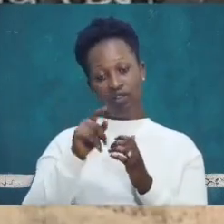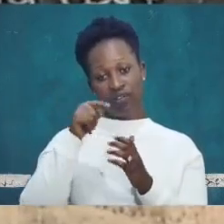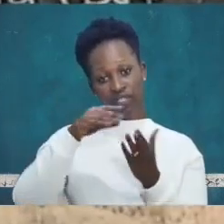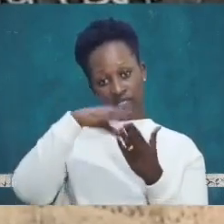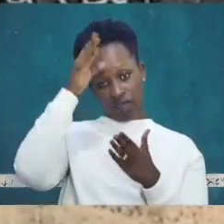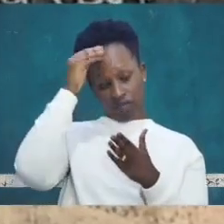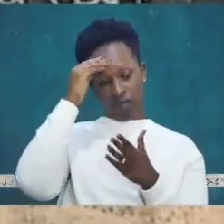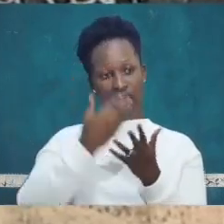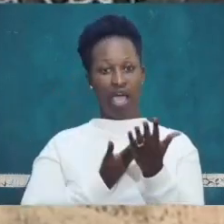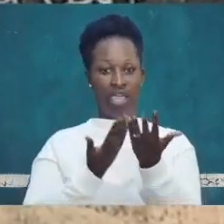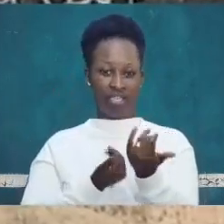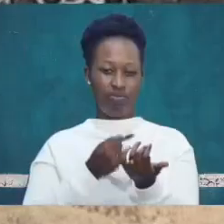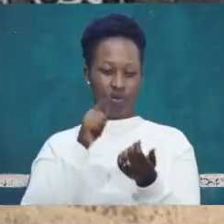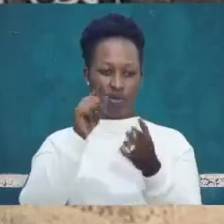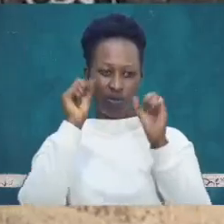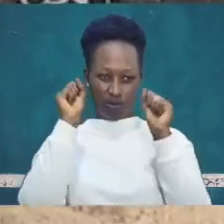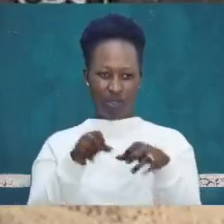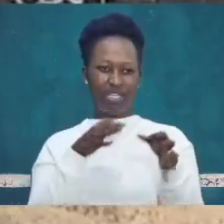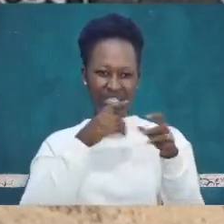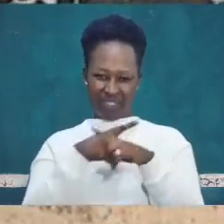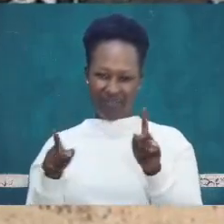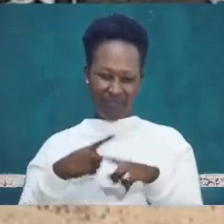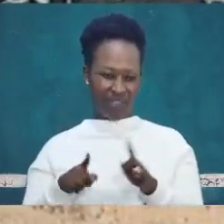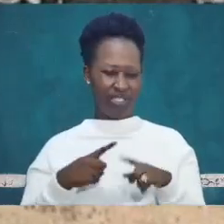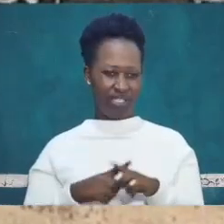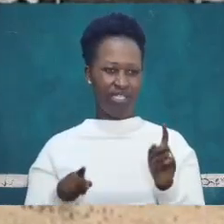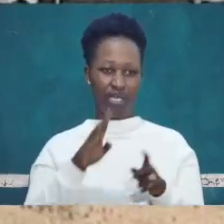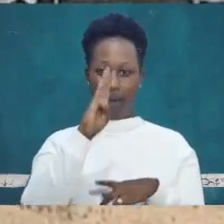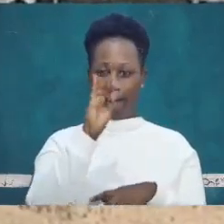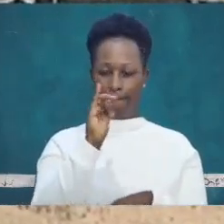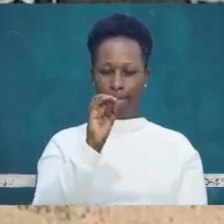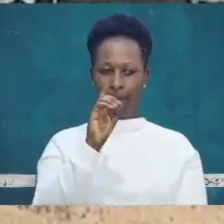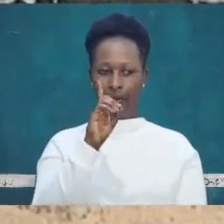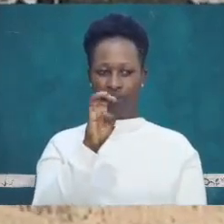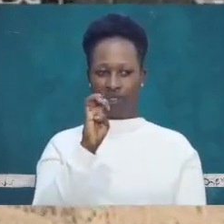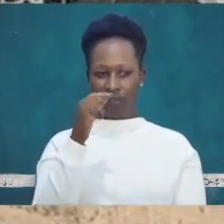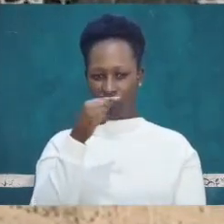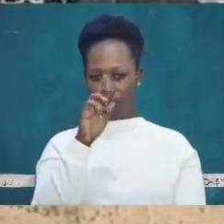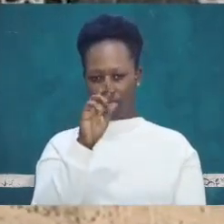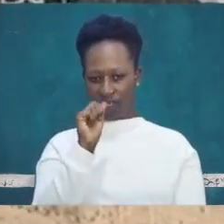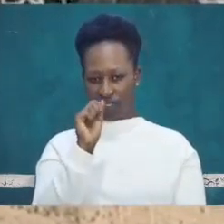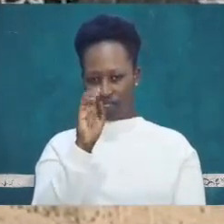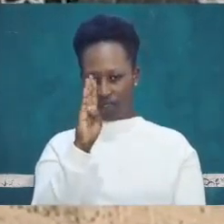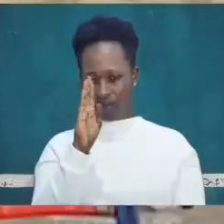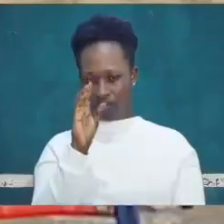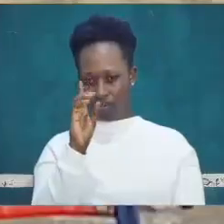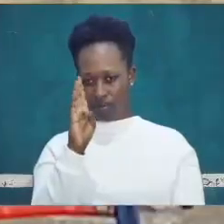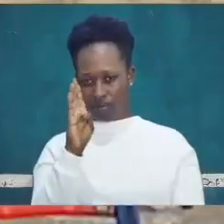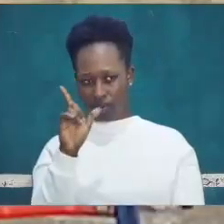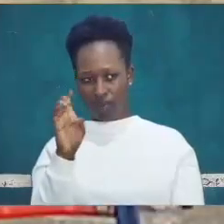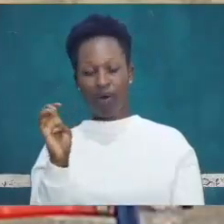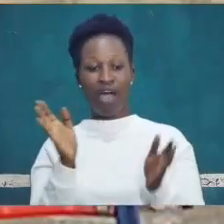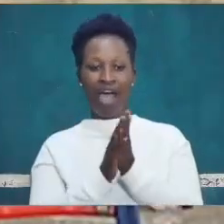you to be able to differentiate biodegradable and non-biodegradable goods. I expect